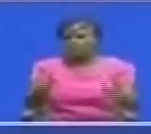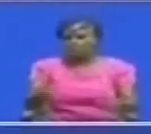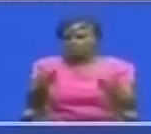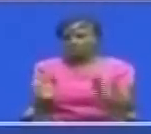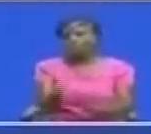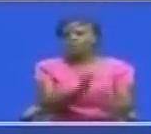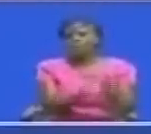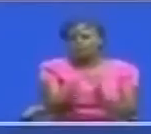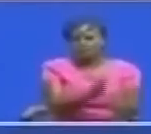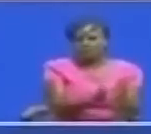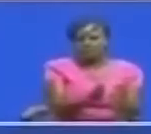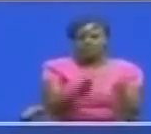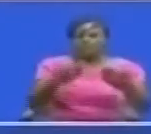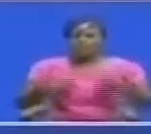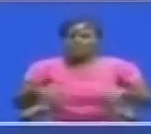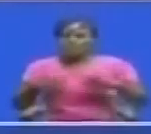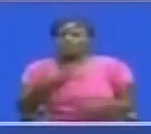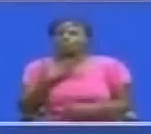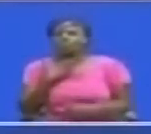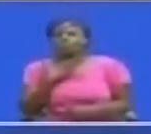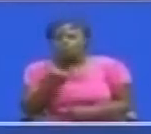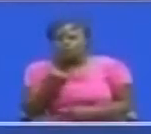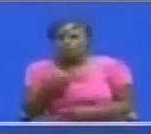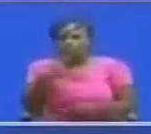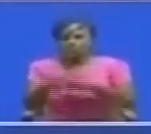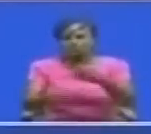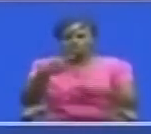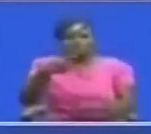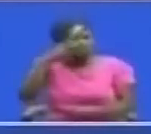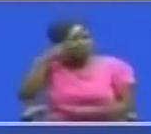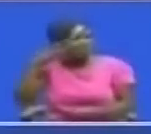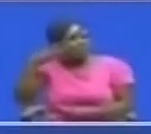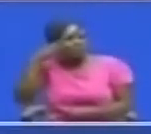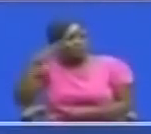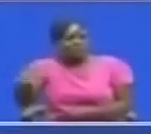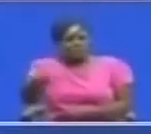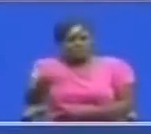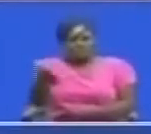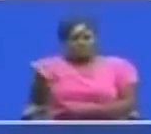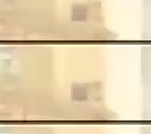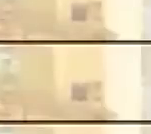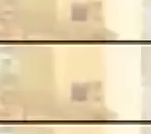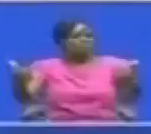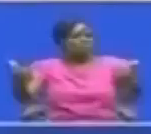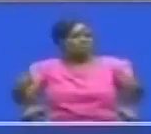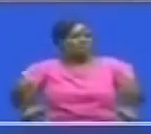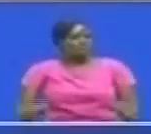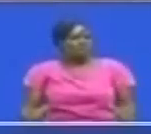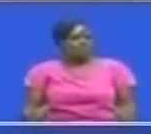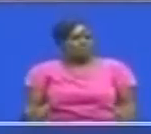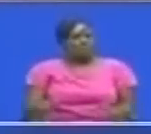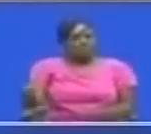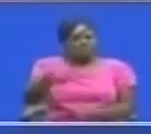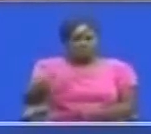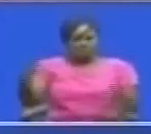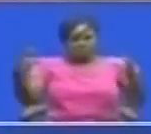tactic of people who want to perpetuate terror going into zones which were previously not. Since we are